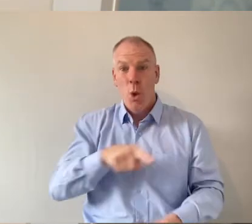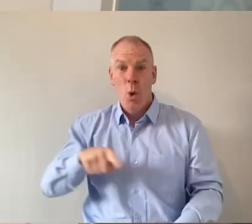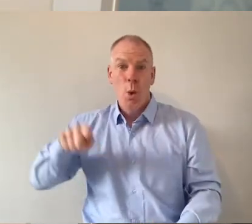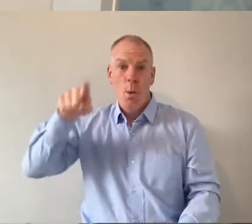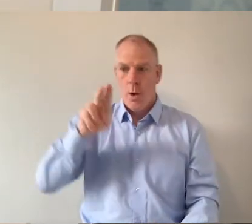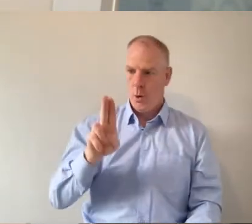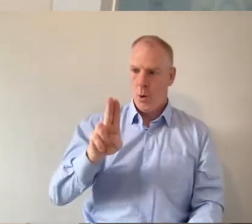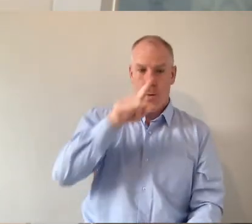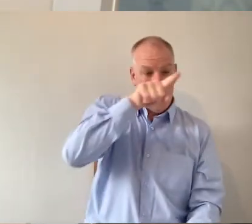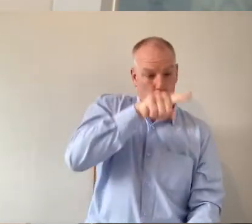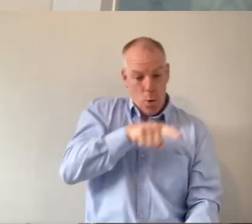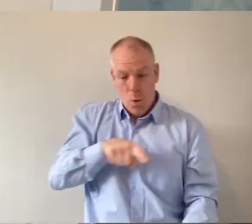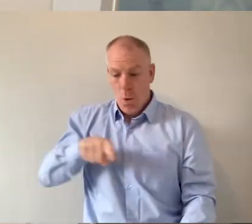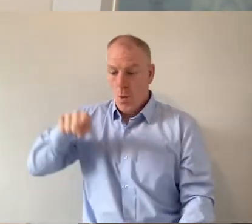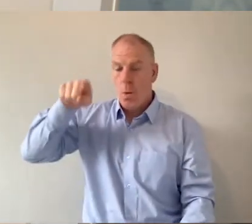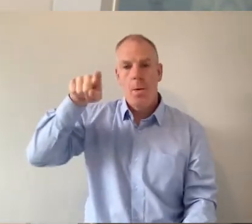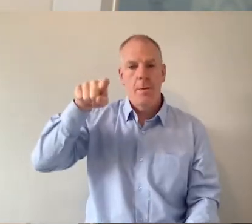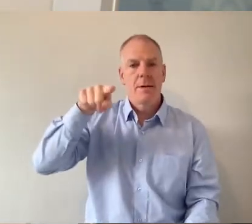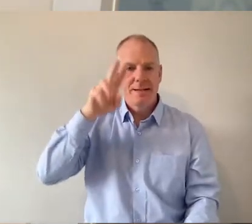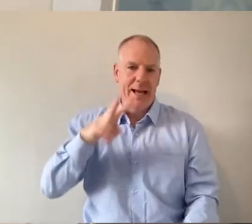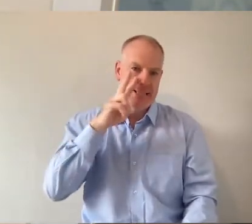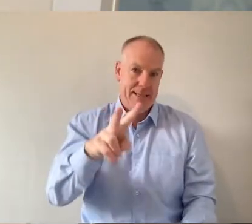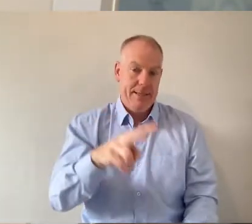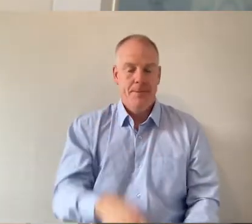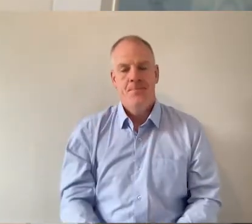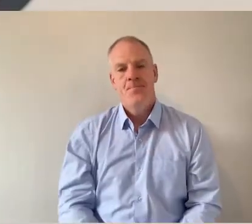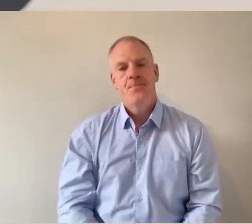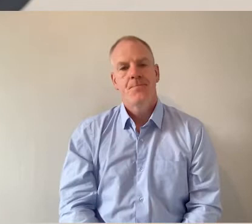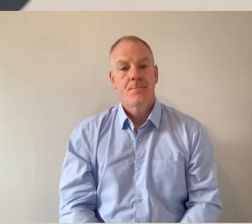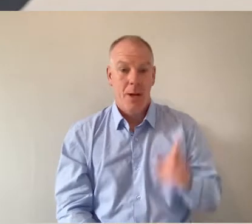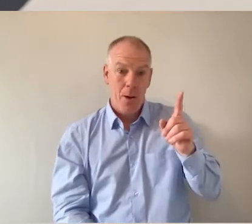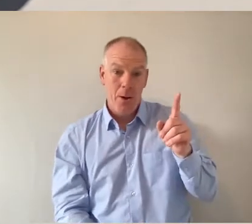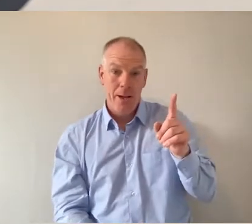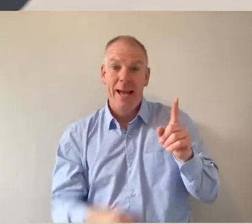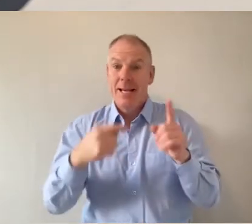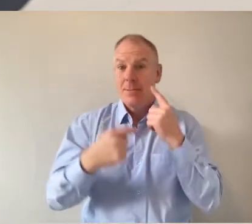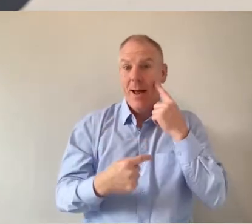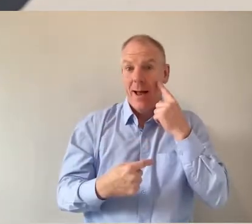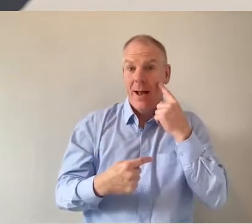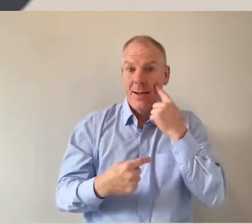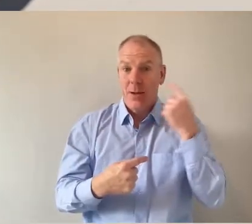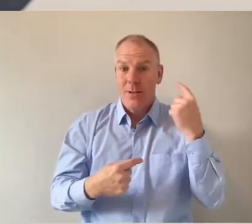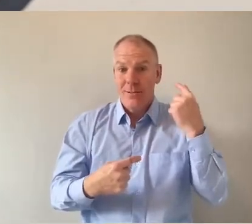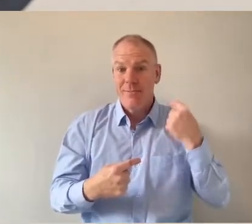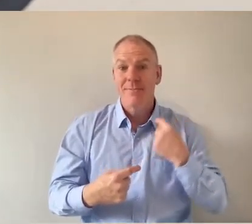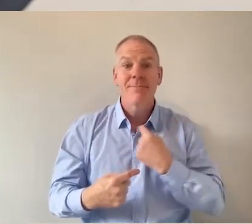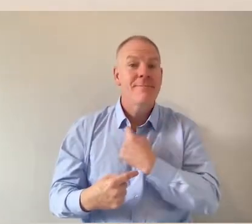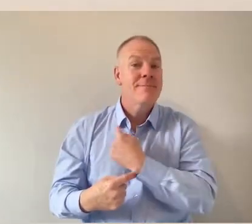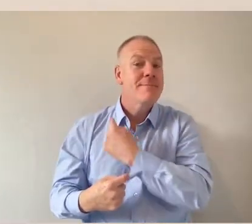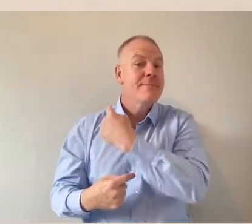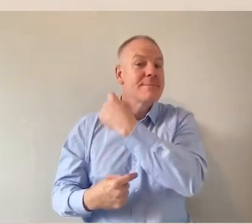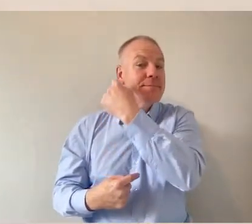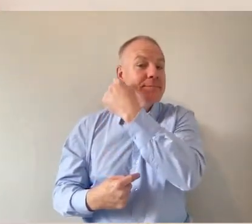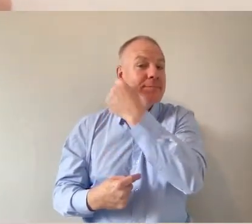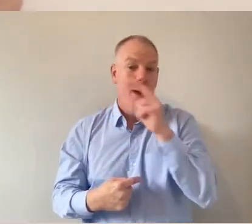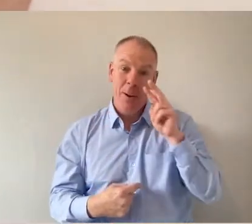U shape. If you know the letter U, you will be able to draw this shape. It's going to start here beside her smile. It's going to come down like